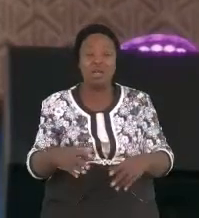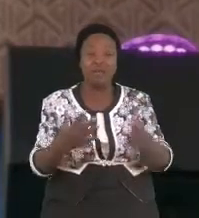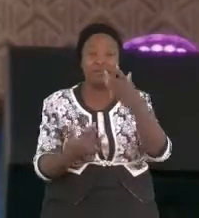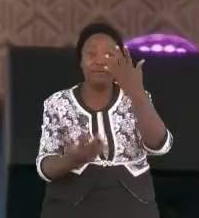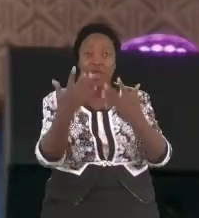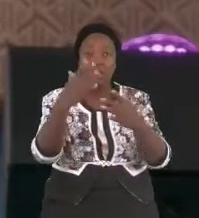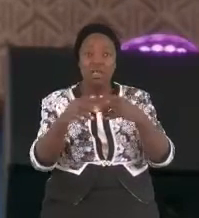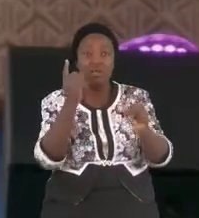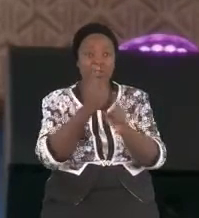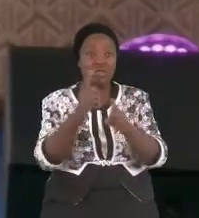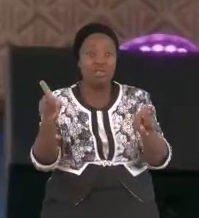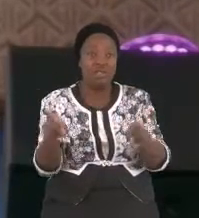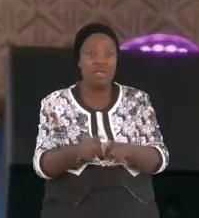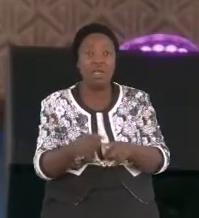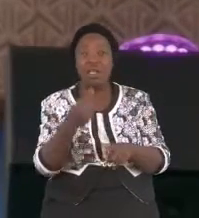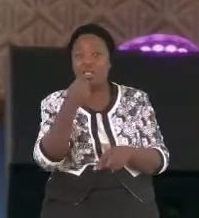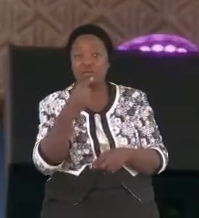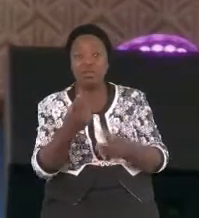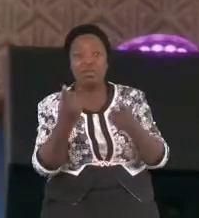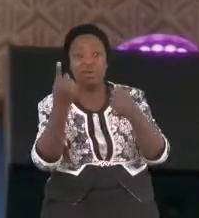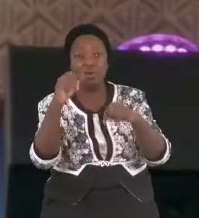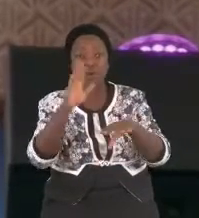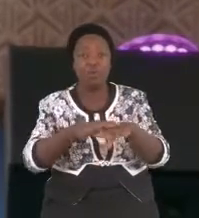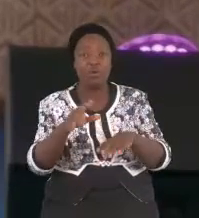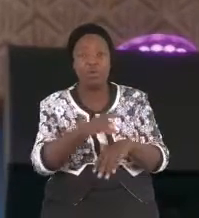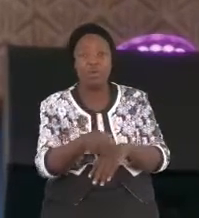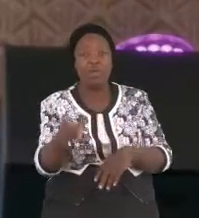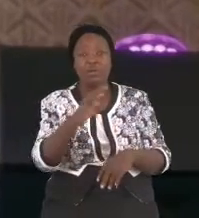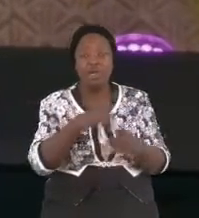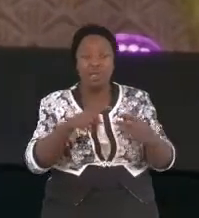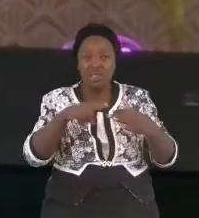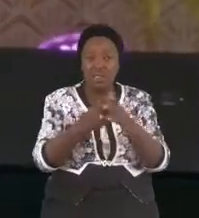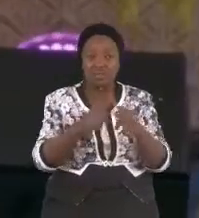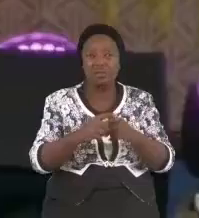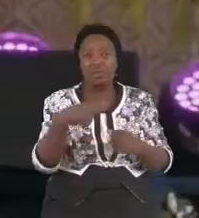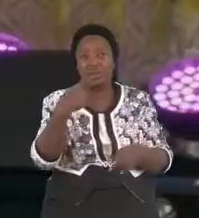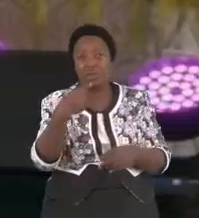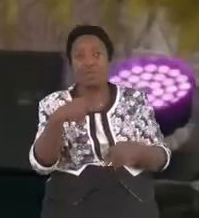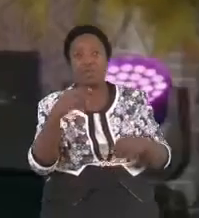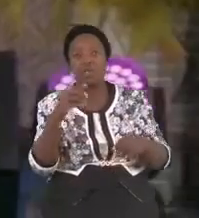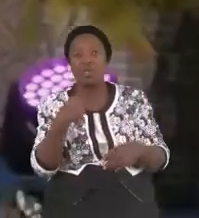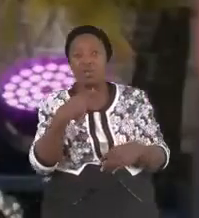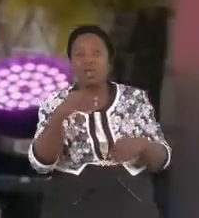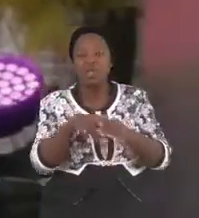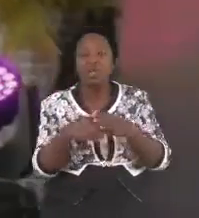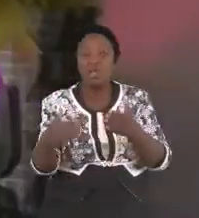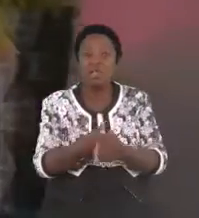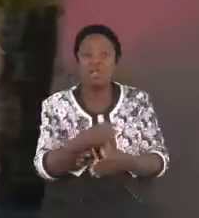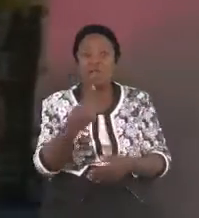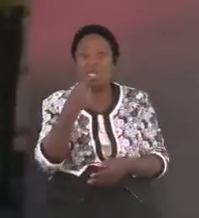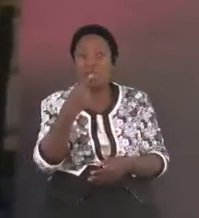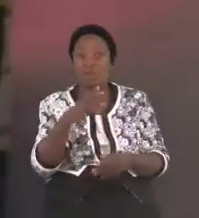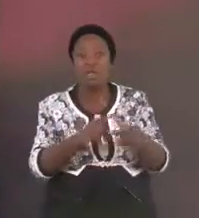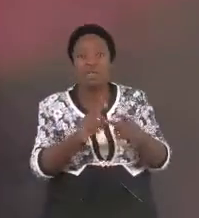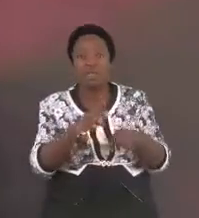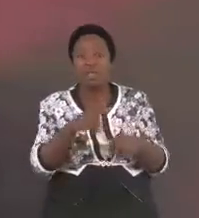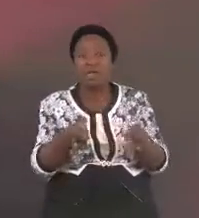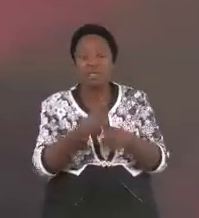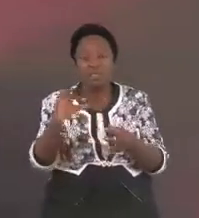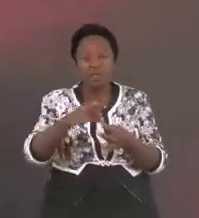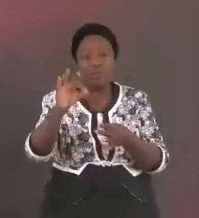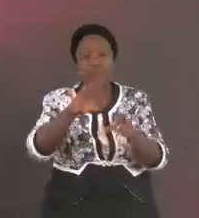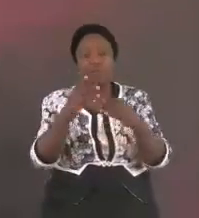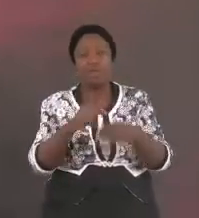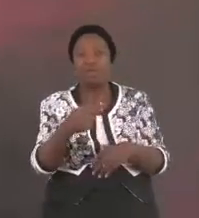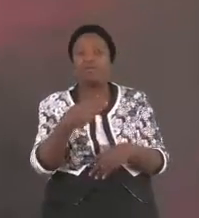tongues fell upon them and they began to speak in new tongues at the speed give them utterance if you had anything like